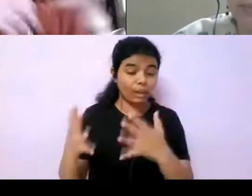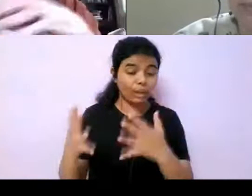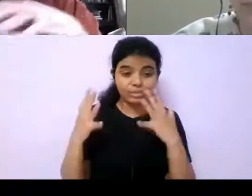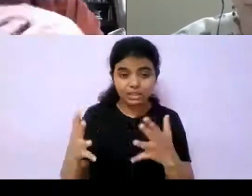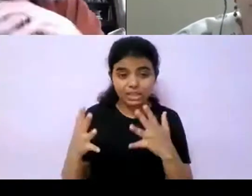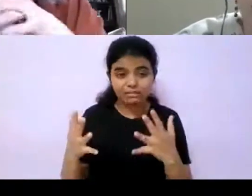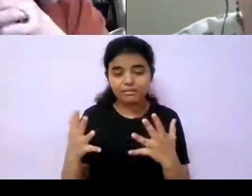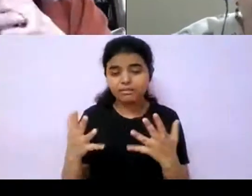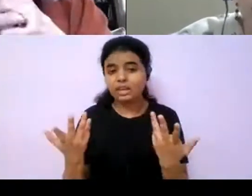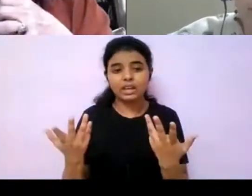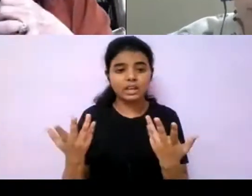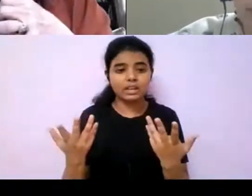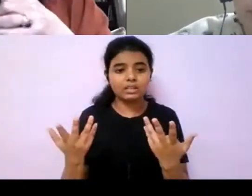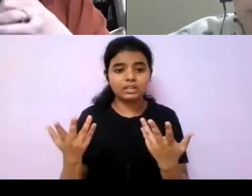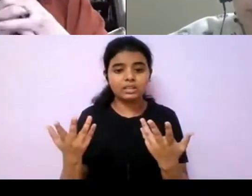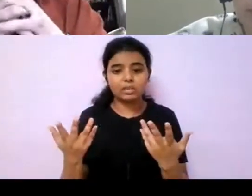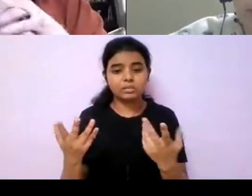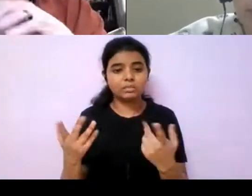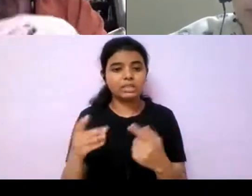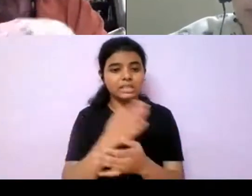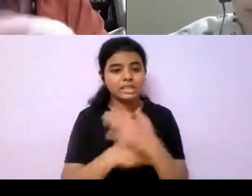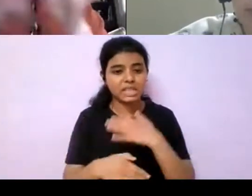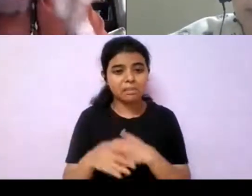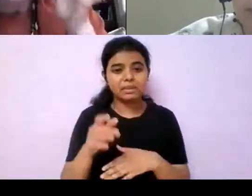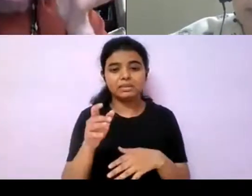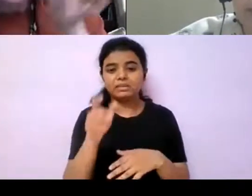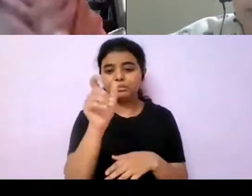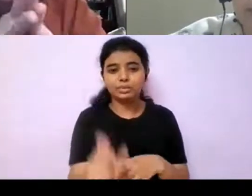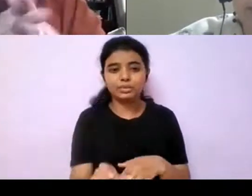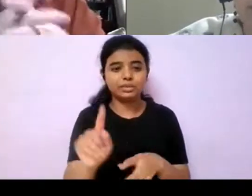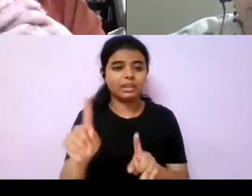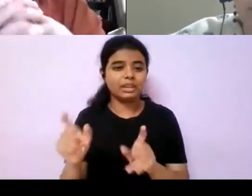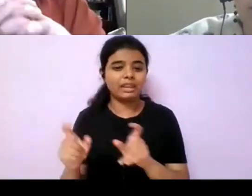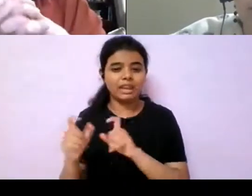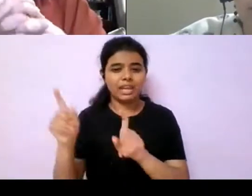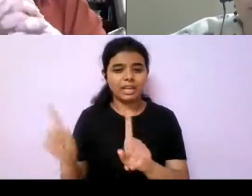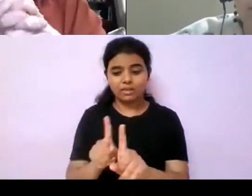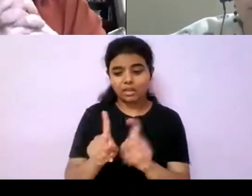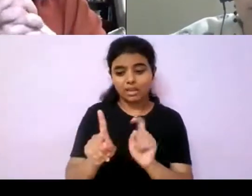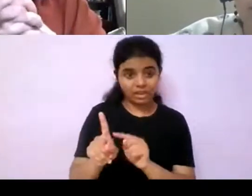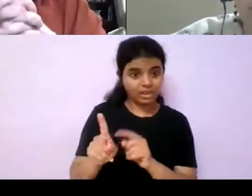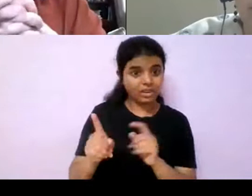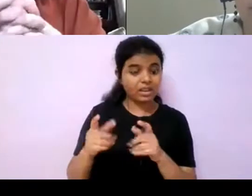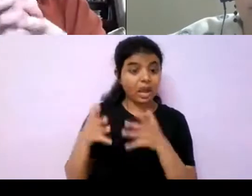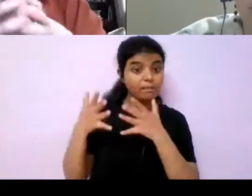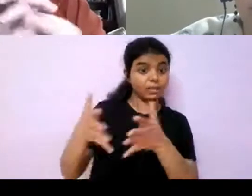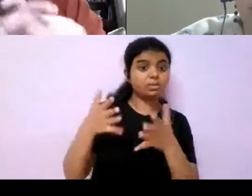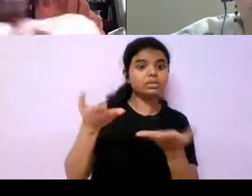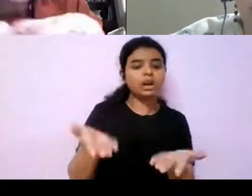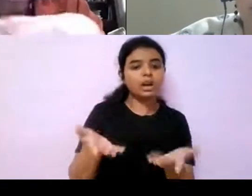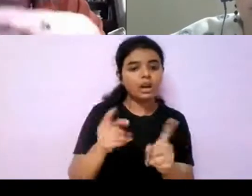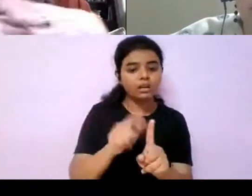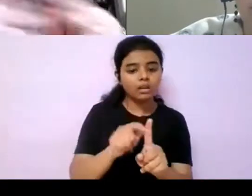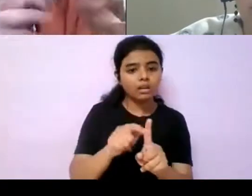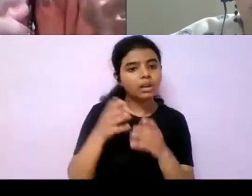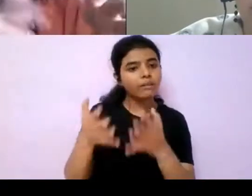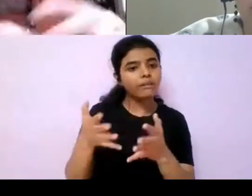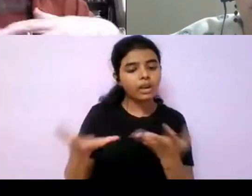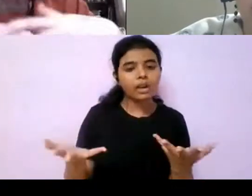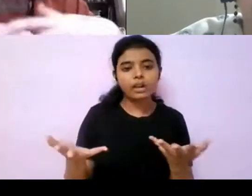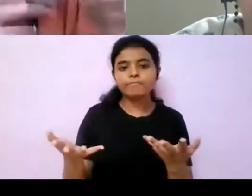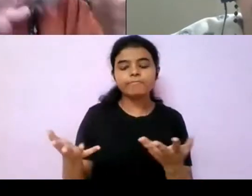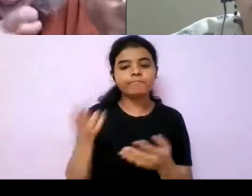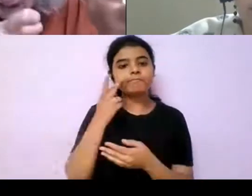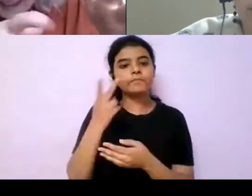laws that can be abused in the ways in which Britney Spears experienced them, those have to be looked at, they have to